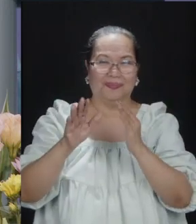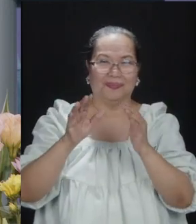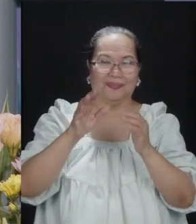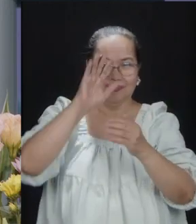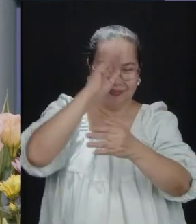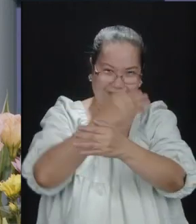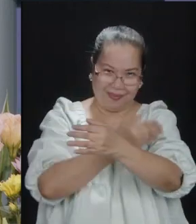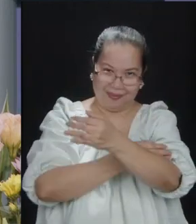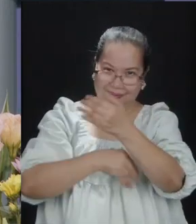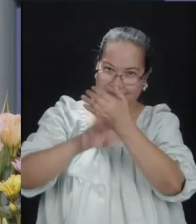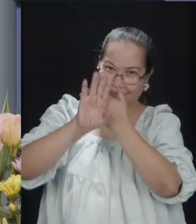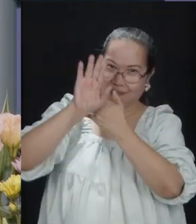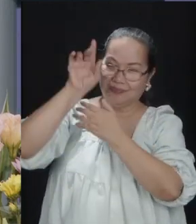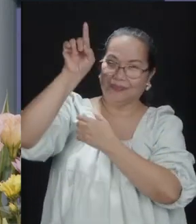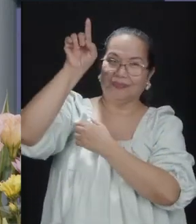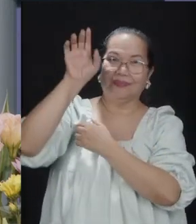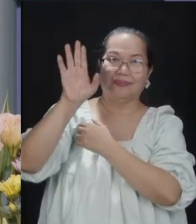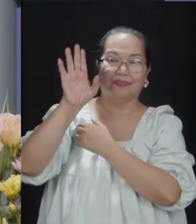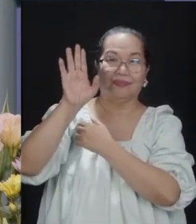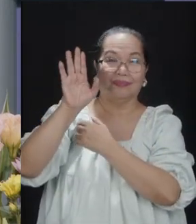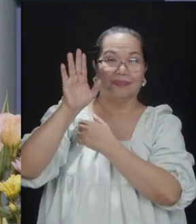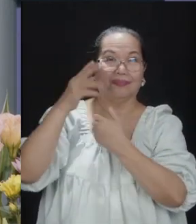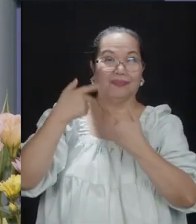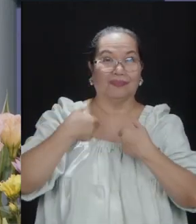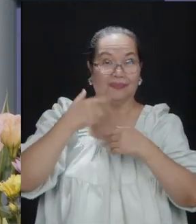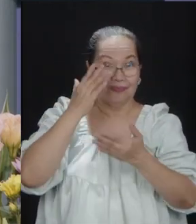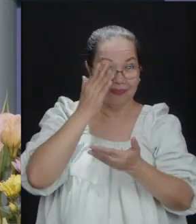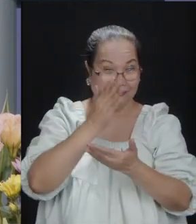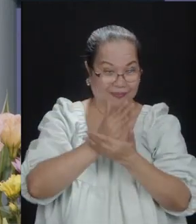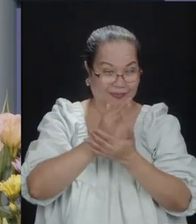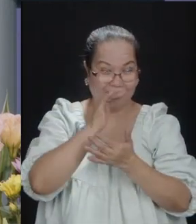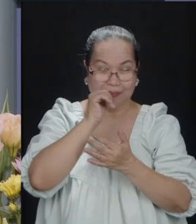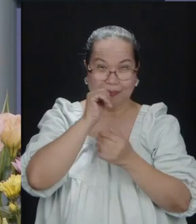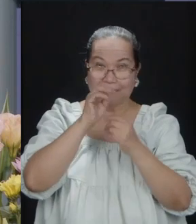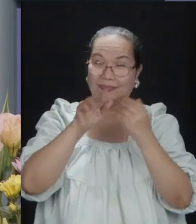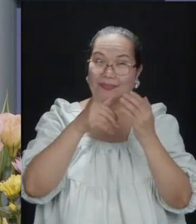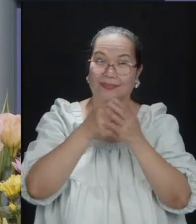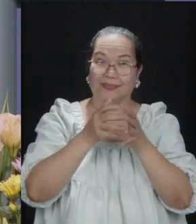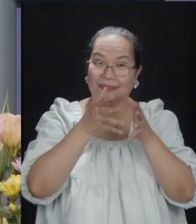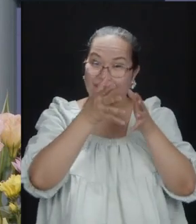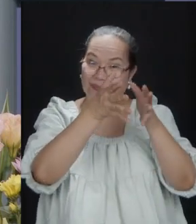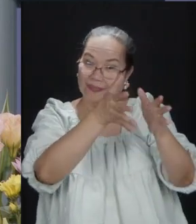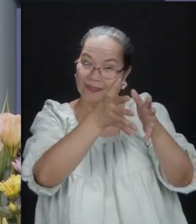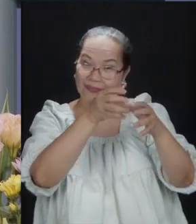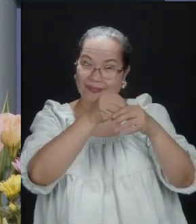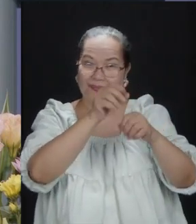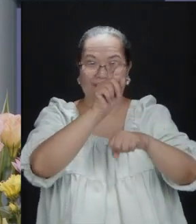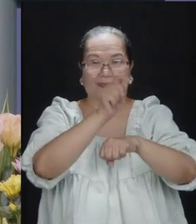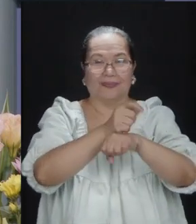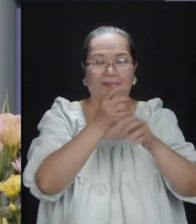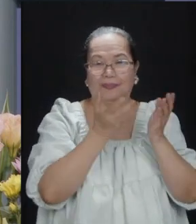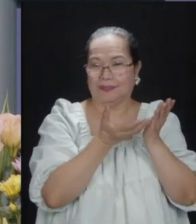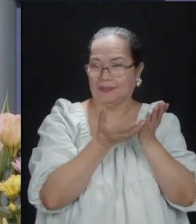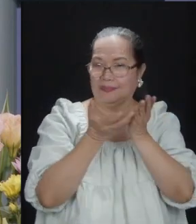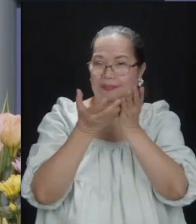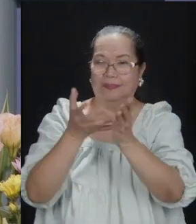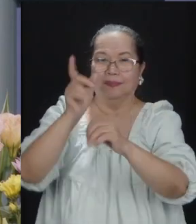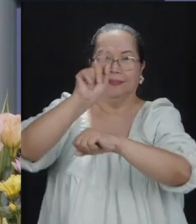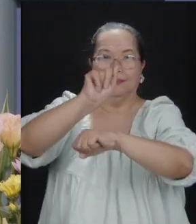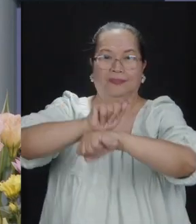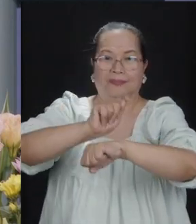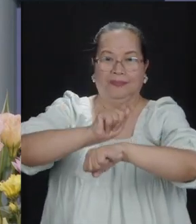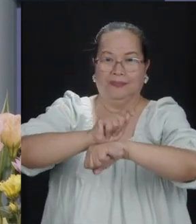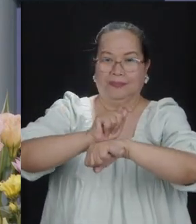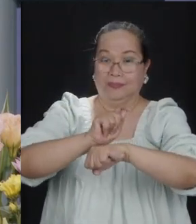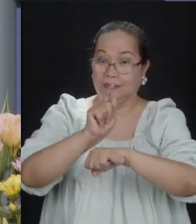God, and when he was weaned enough to be left at the temple, she brought him there. You